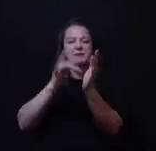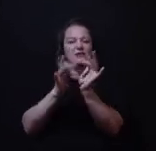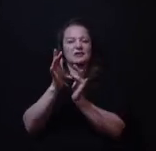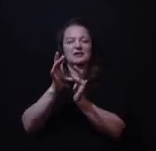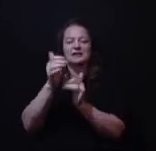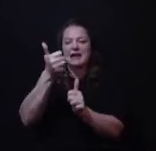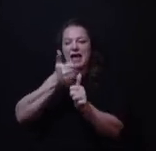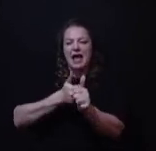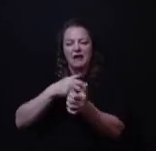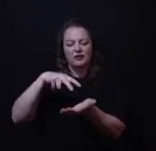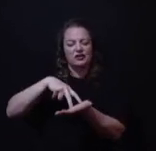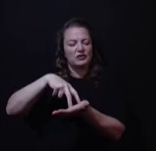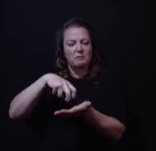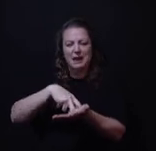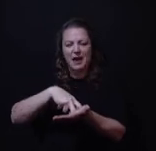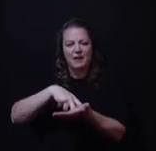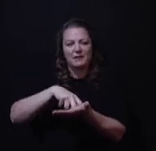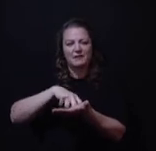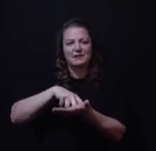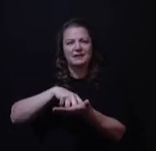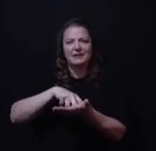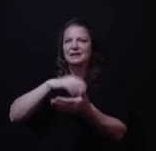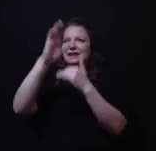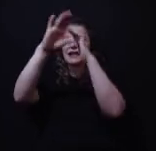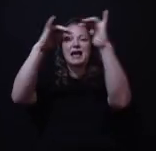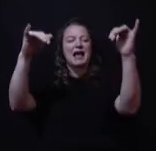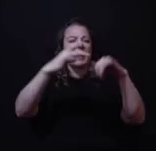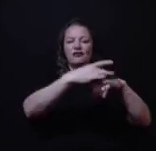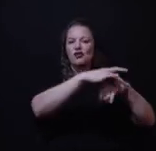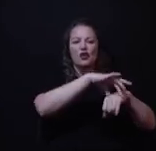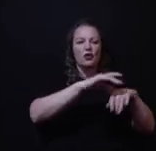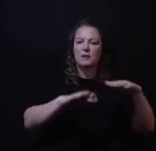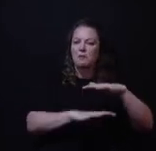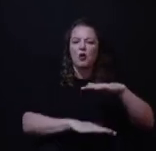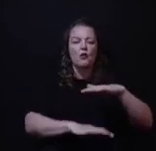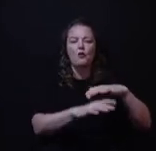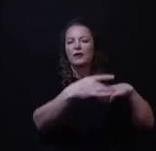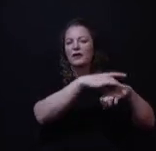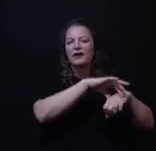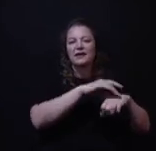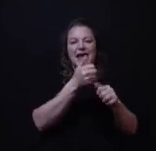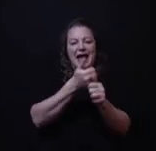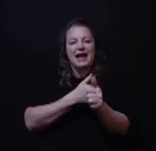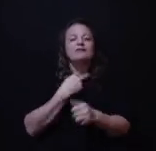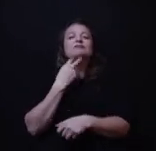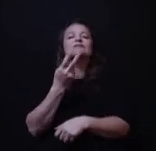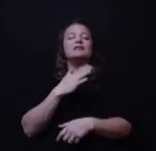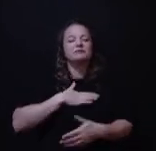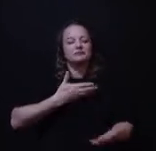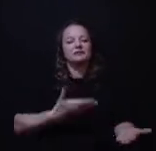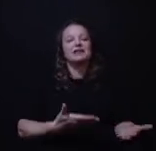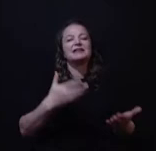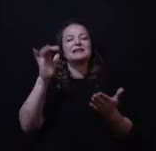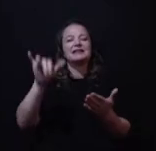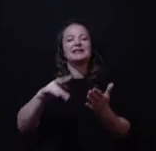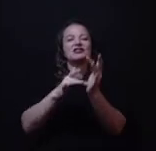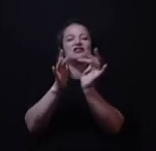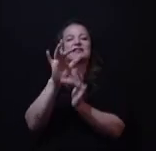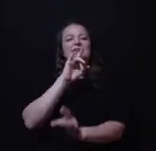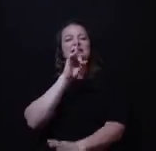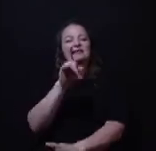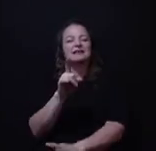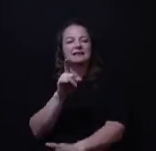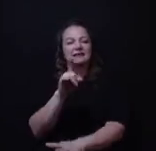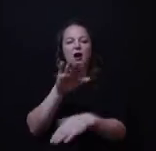should bow, of those above the earth and on the earth and below the earth, and every tongue should confess that Jesus is